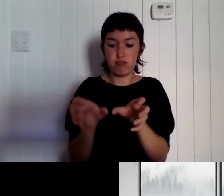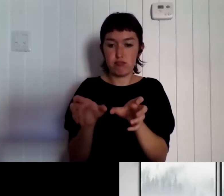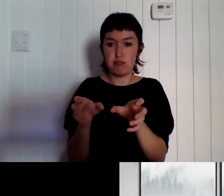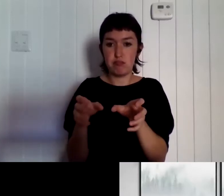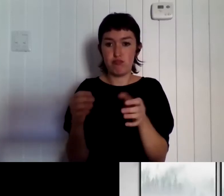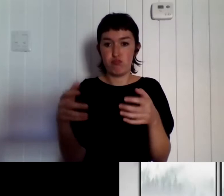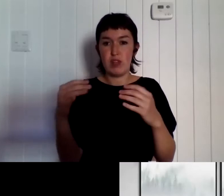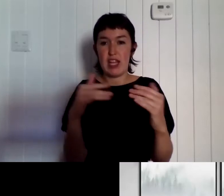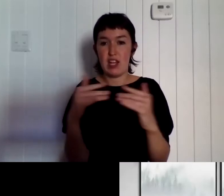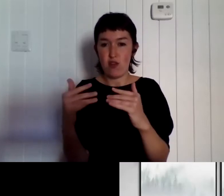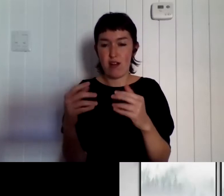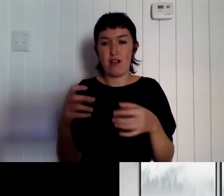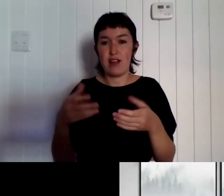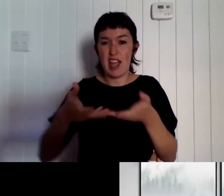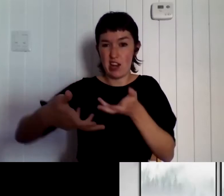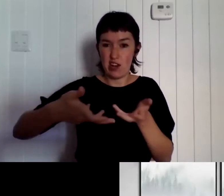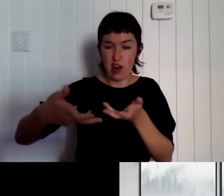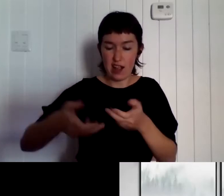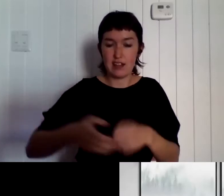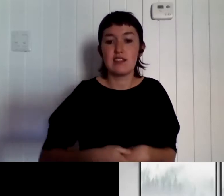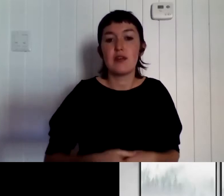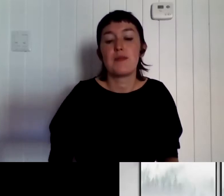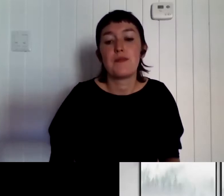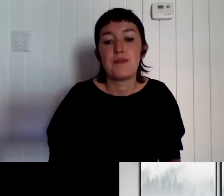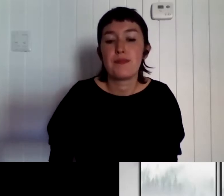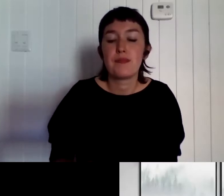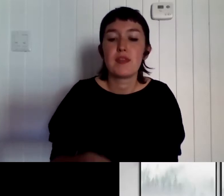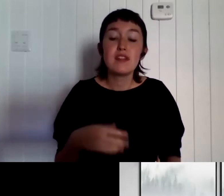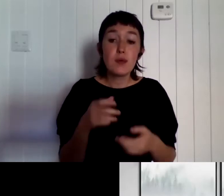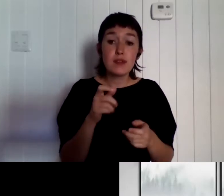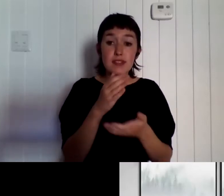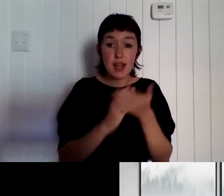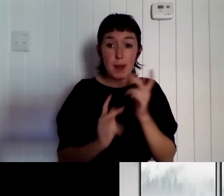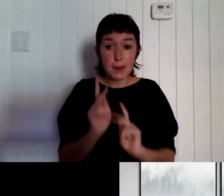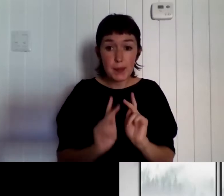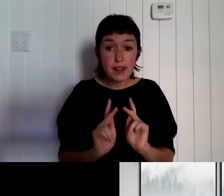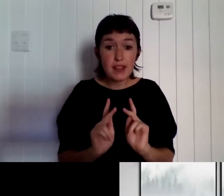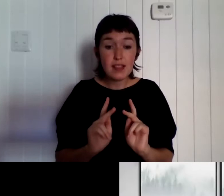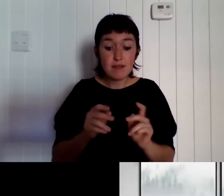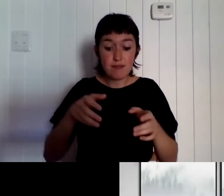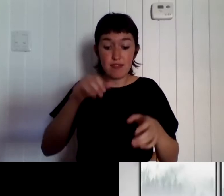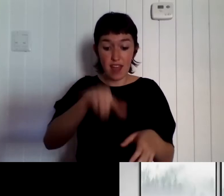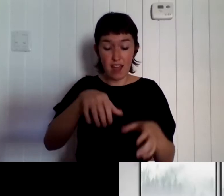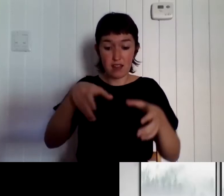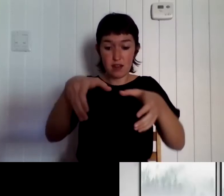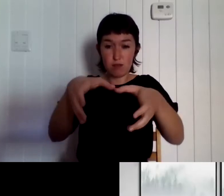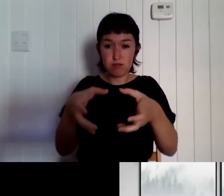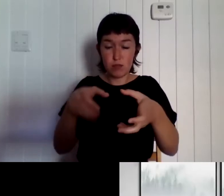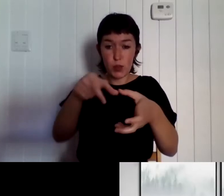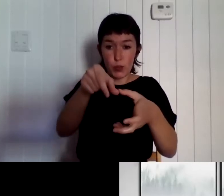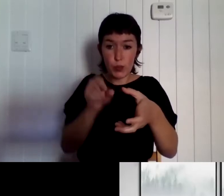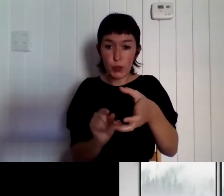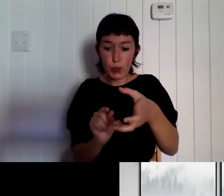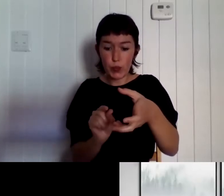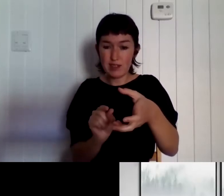out, in a certain number of people, this structure just doesn't exist. It's not there. It's called agenesis of the